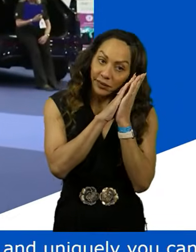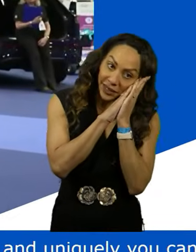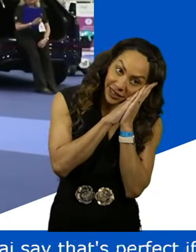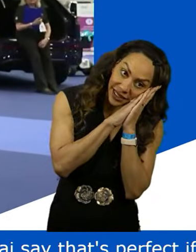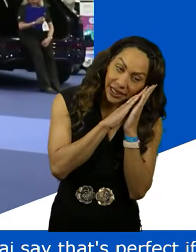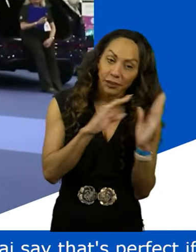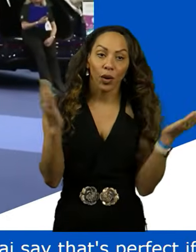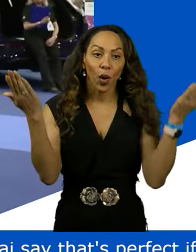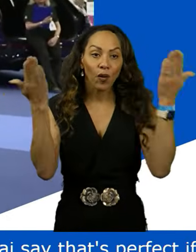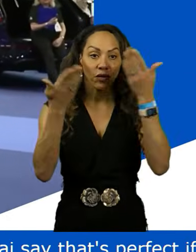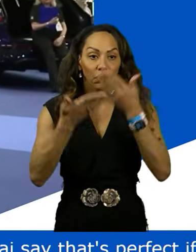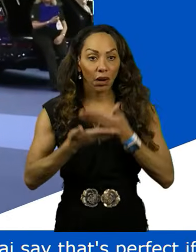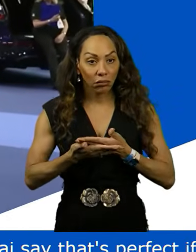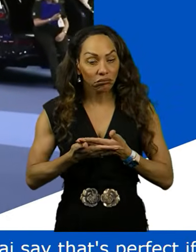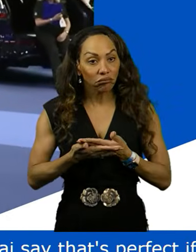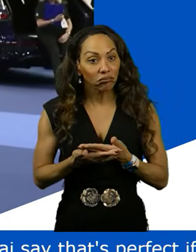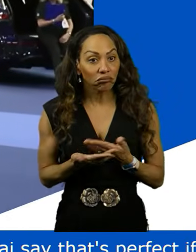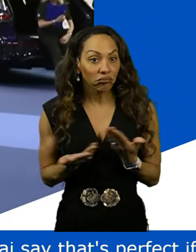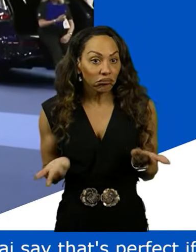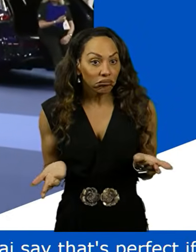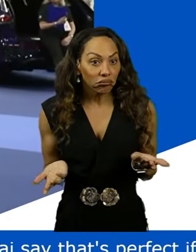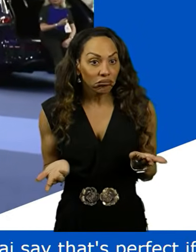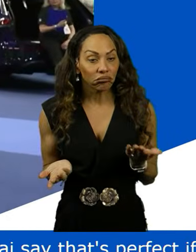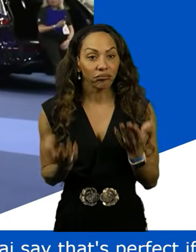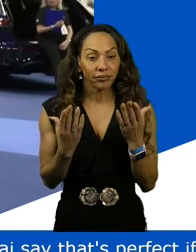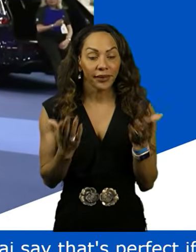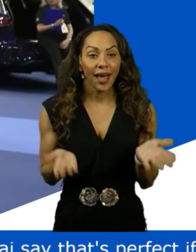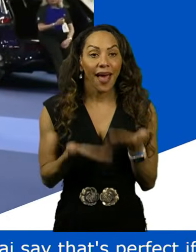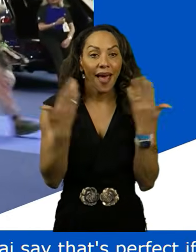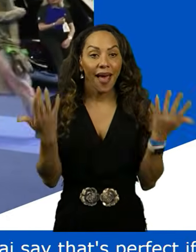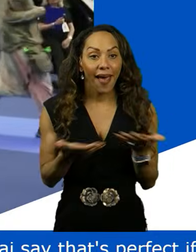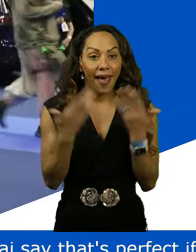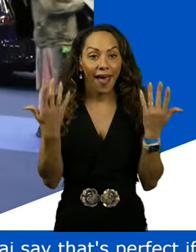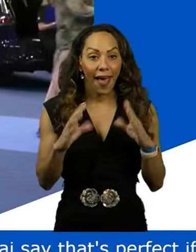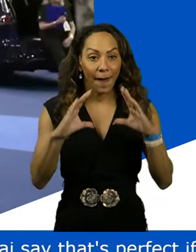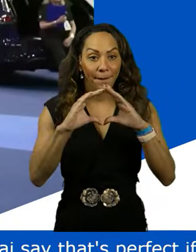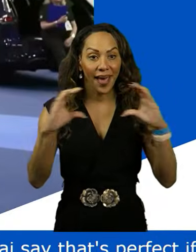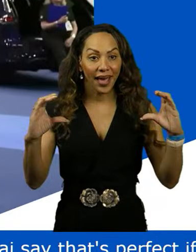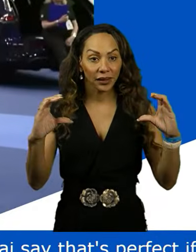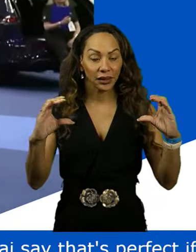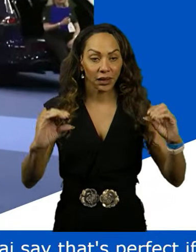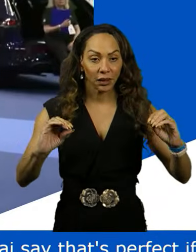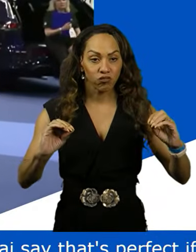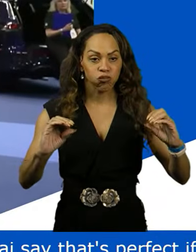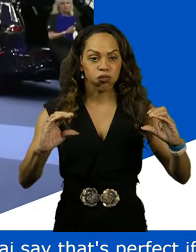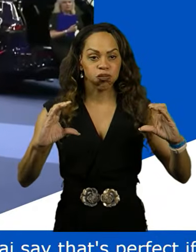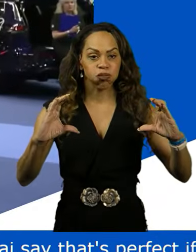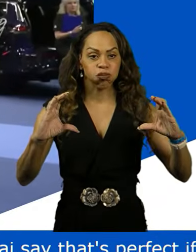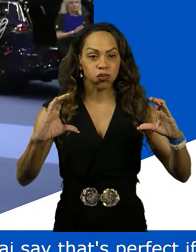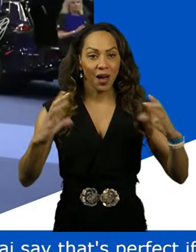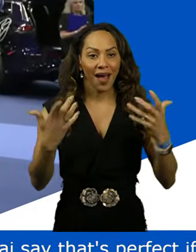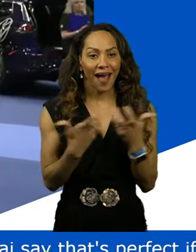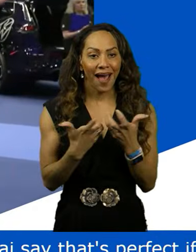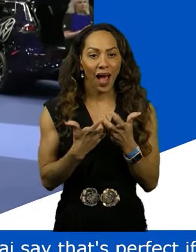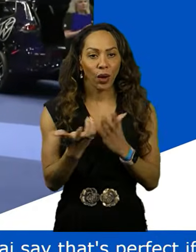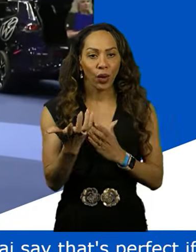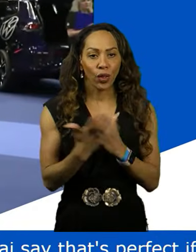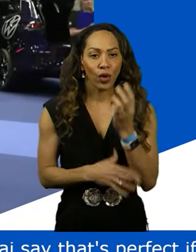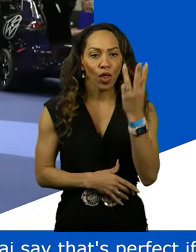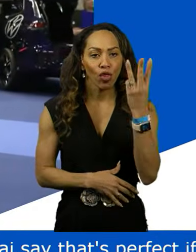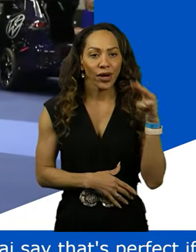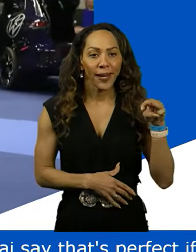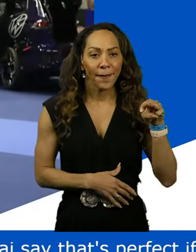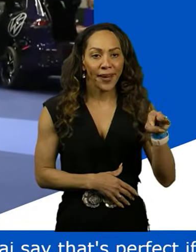And of course, you can power the airbed charger from the 3-pin plug in the front. They thought of